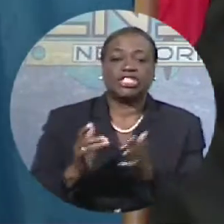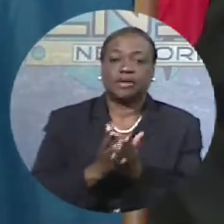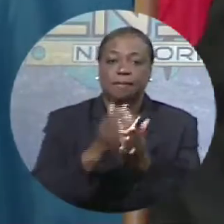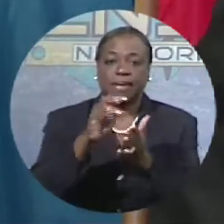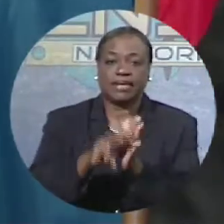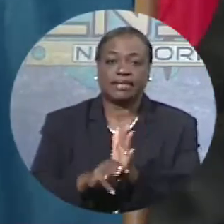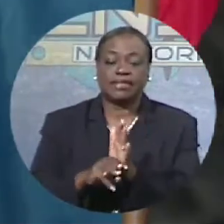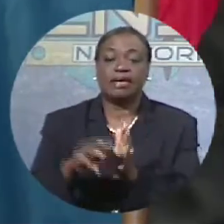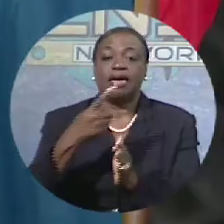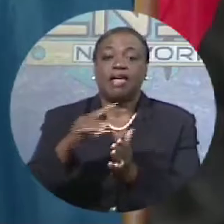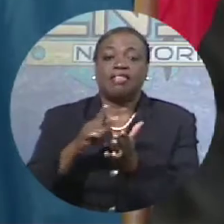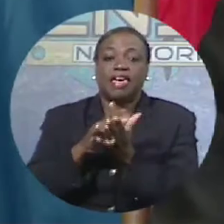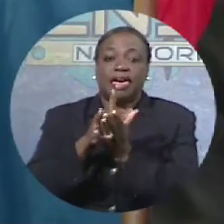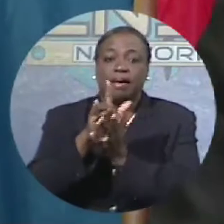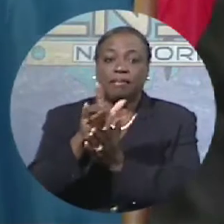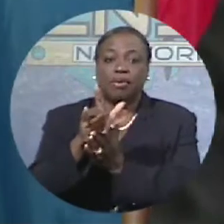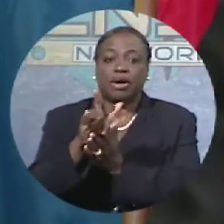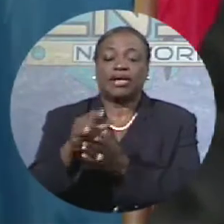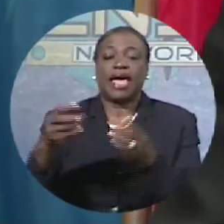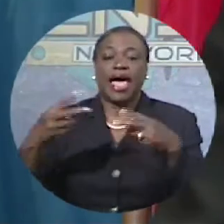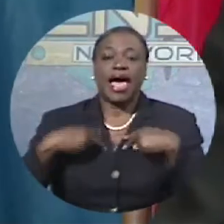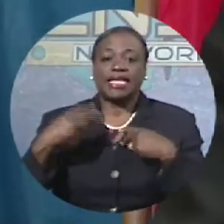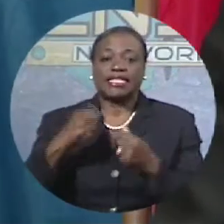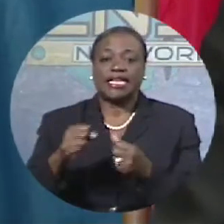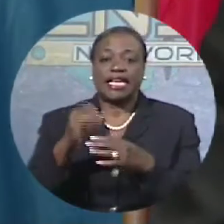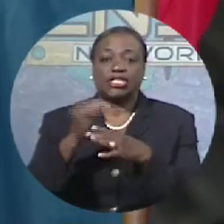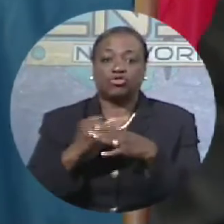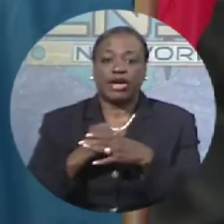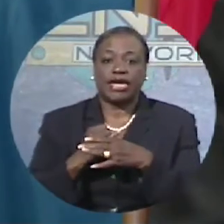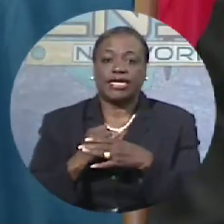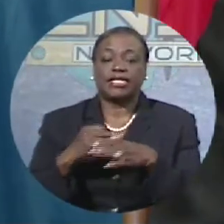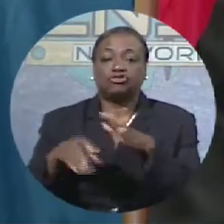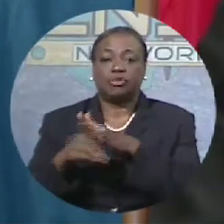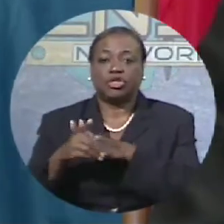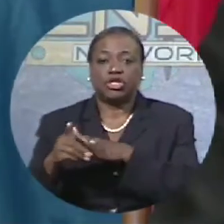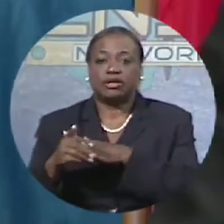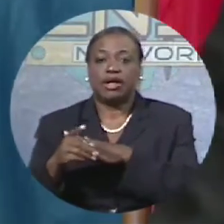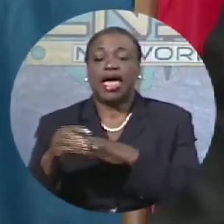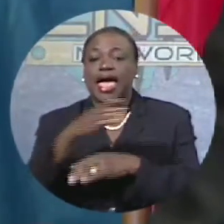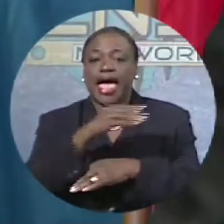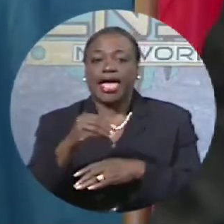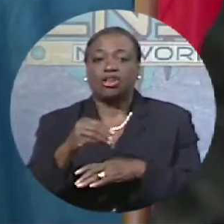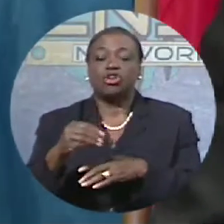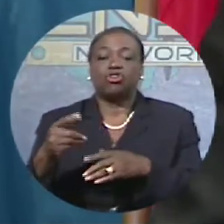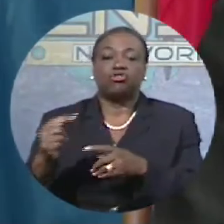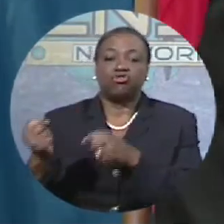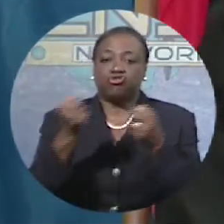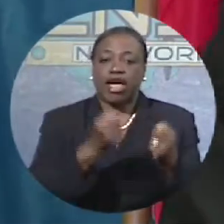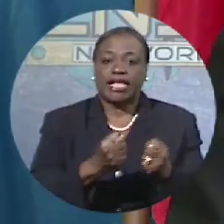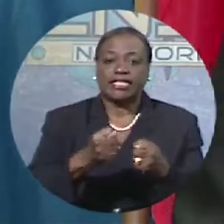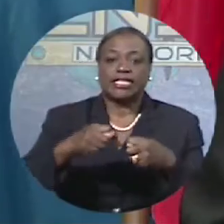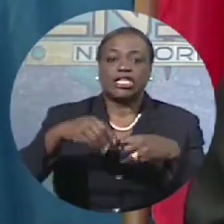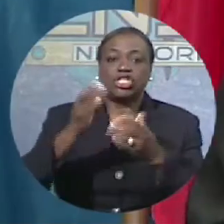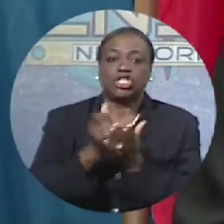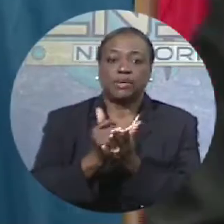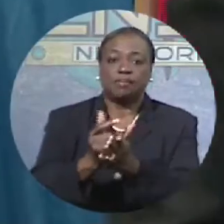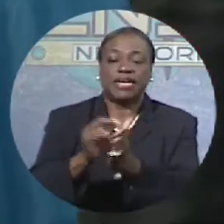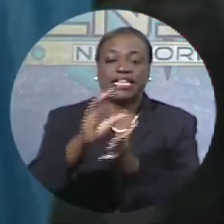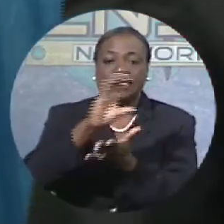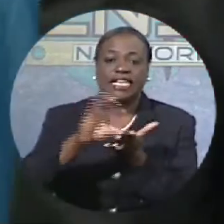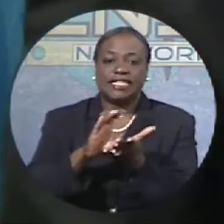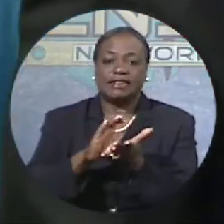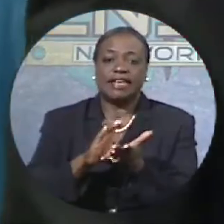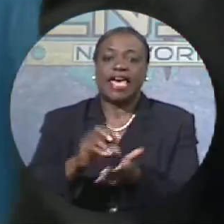long-term strategy to develop an integrated distribution hub and transshipment center. It has an 11,000-foot